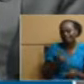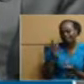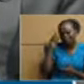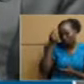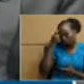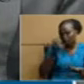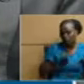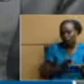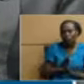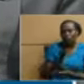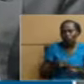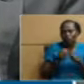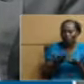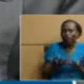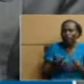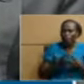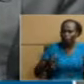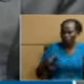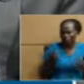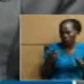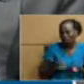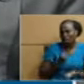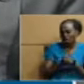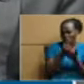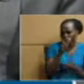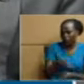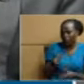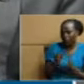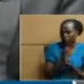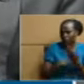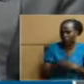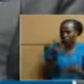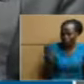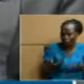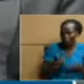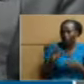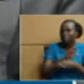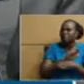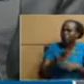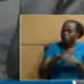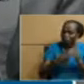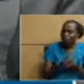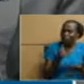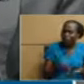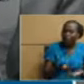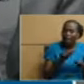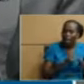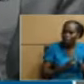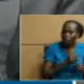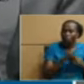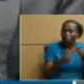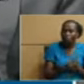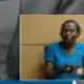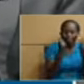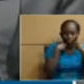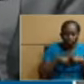really give a booster to the persons with disabilities who have been doing businesses, because all the money that they have been having has been